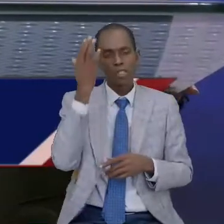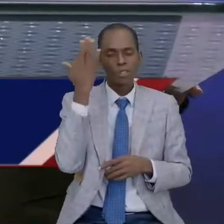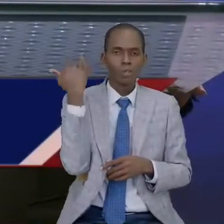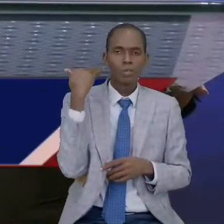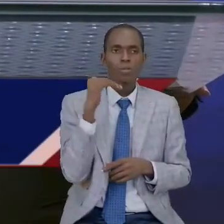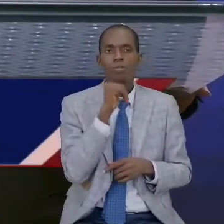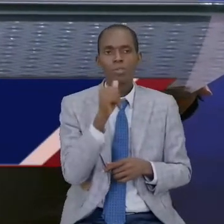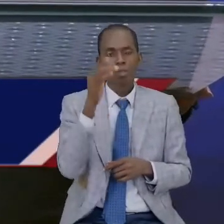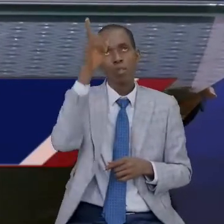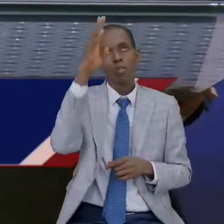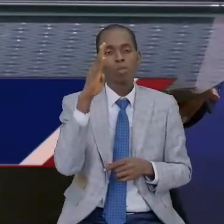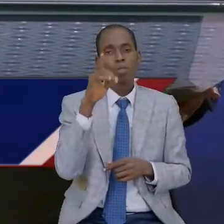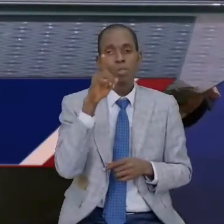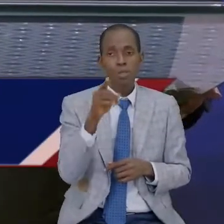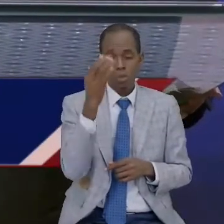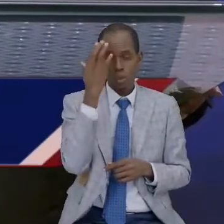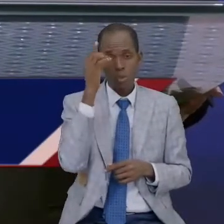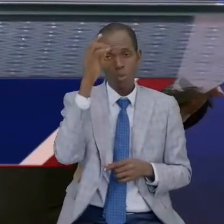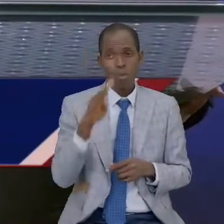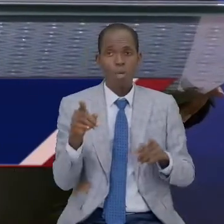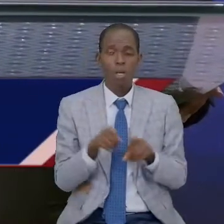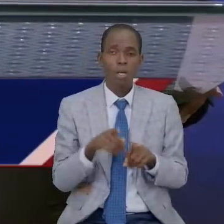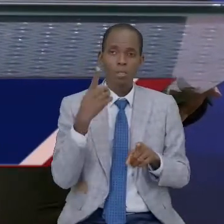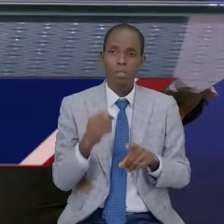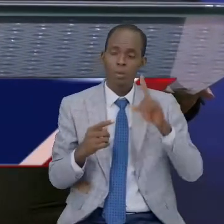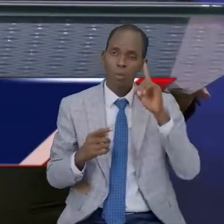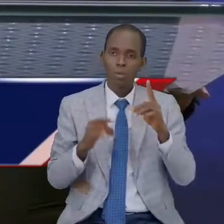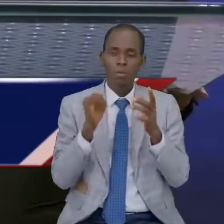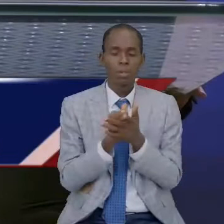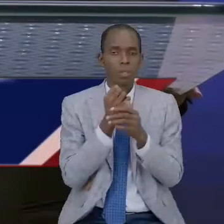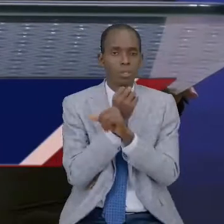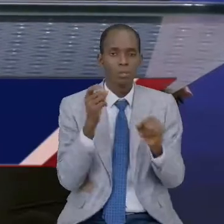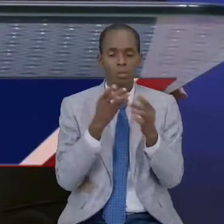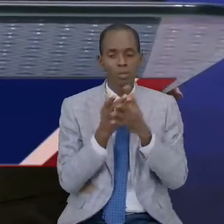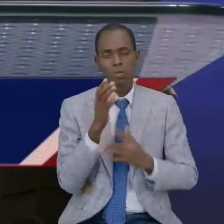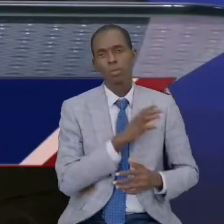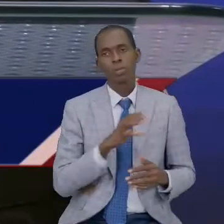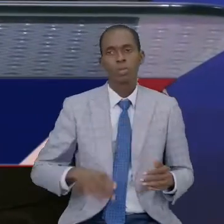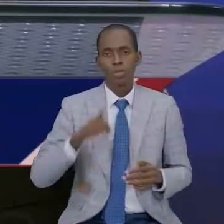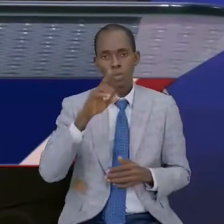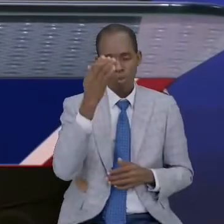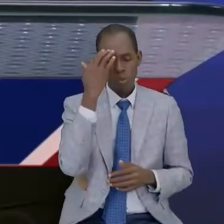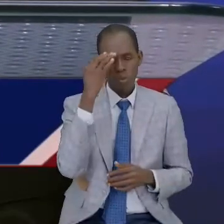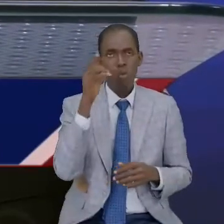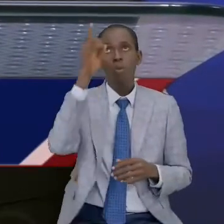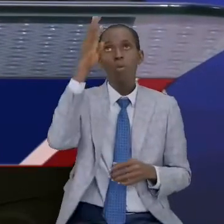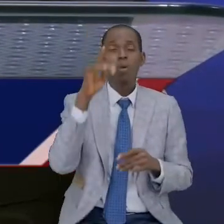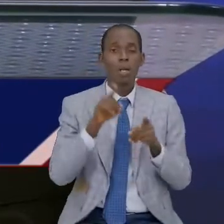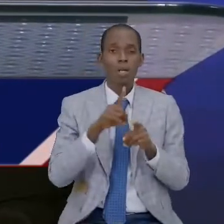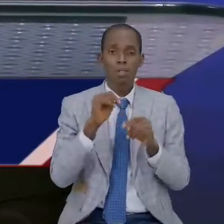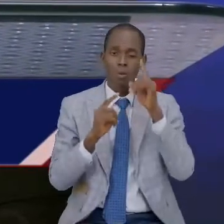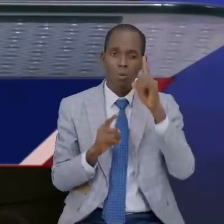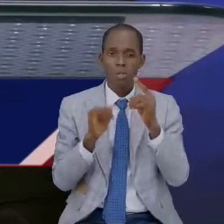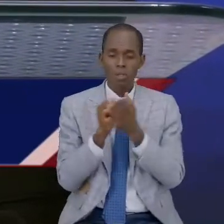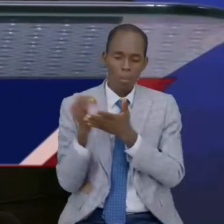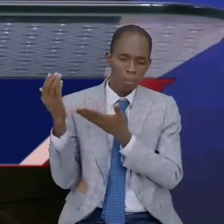called him Abba, Father. You knew God as the one that redeemed you through Christ. You knew God as the